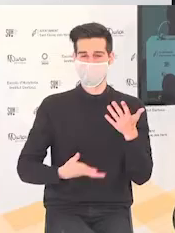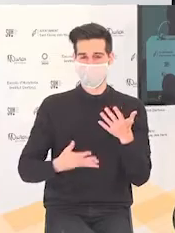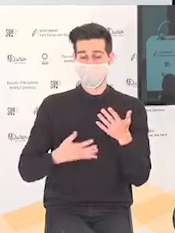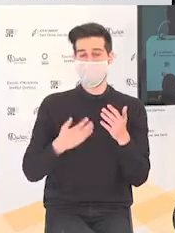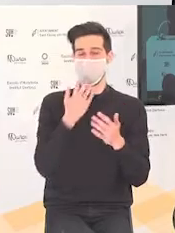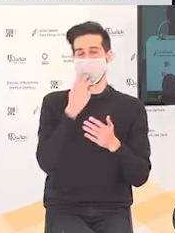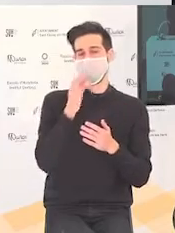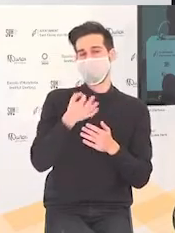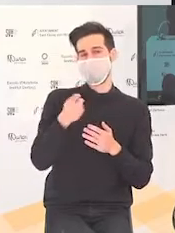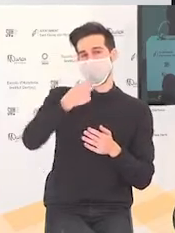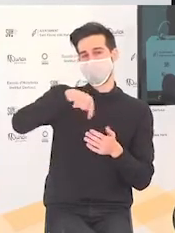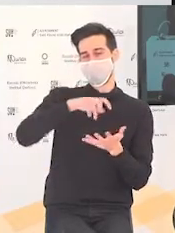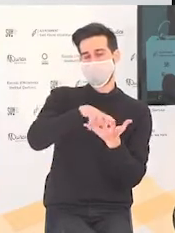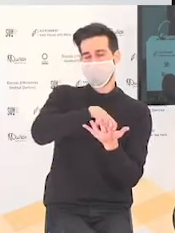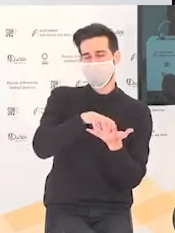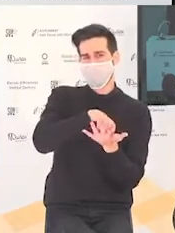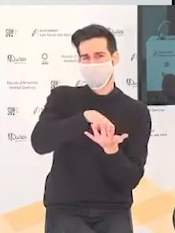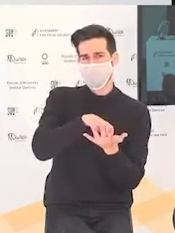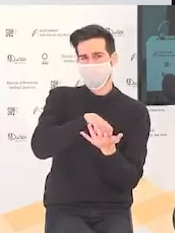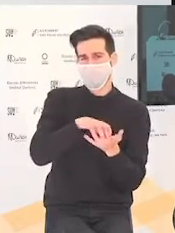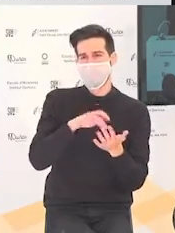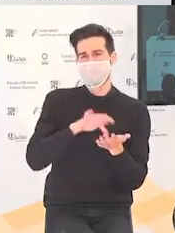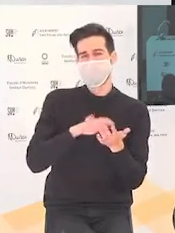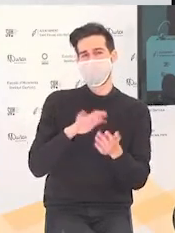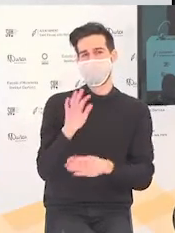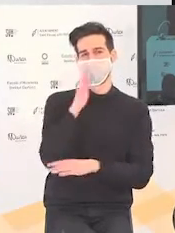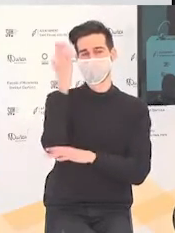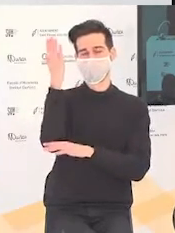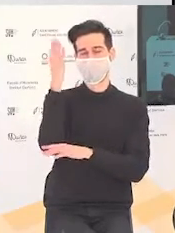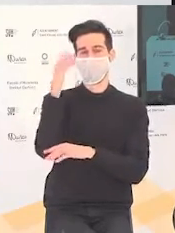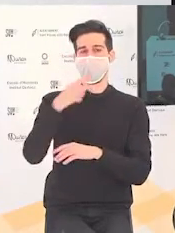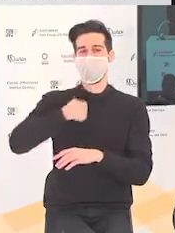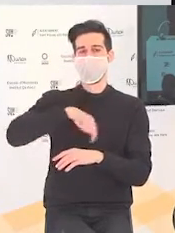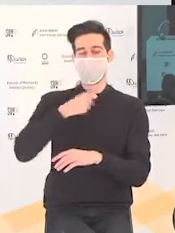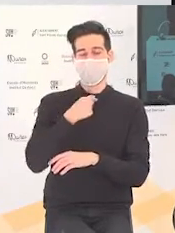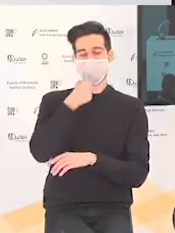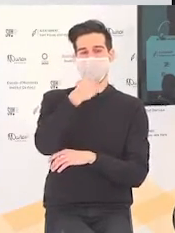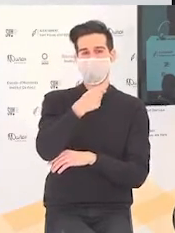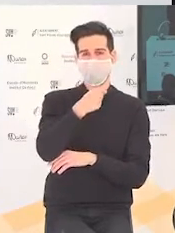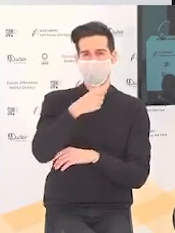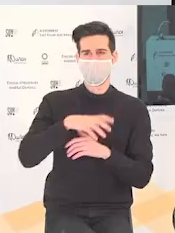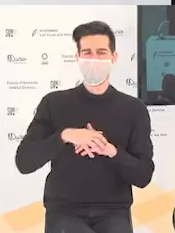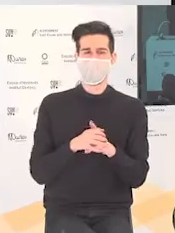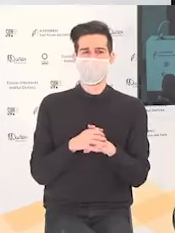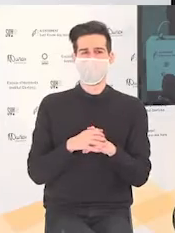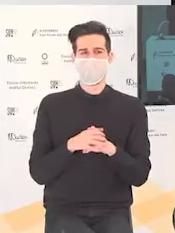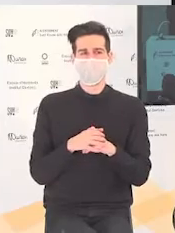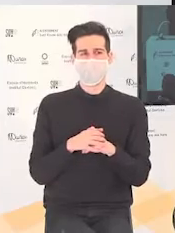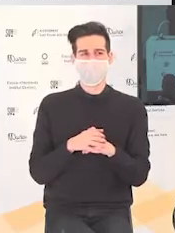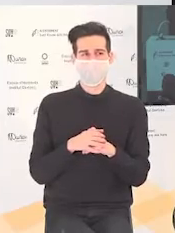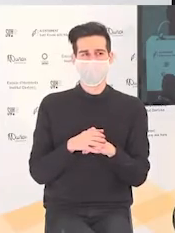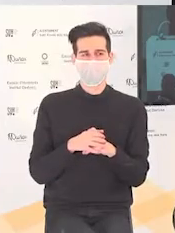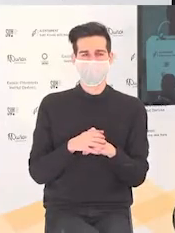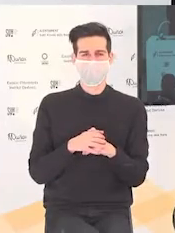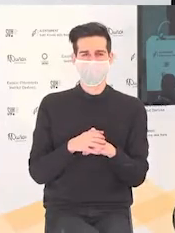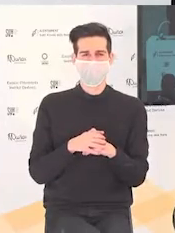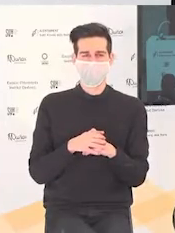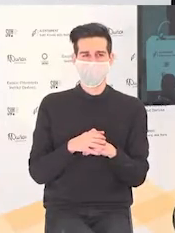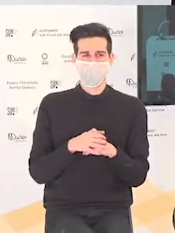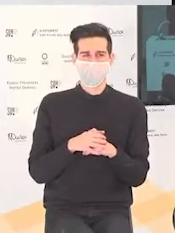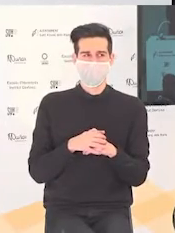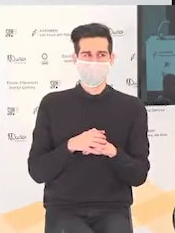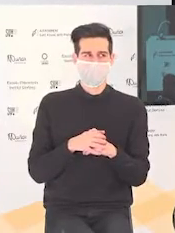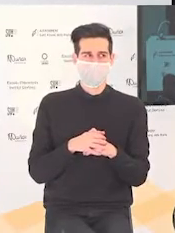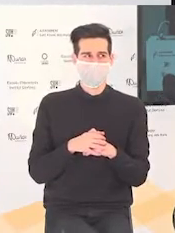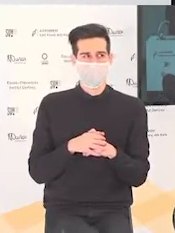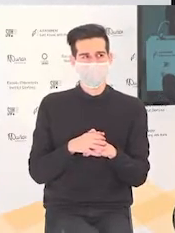por favor, levanten la mano para que podamos acercarle el micrófono. Don't be scared to ask a question because I'm used to doing this.